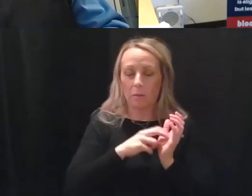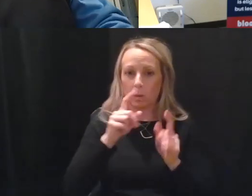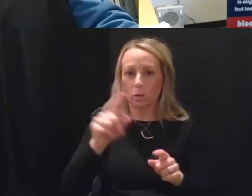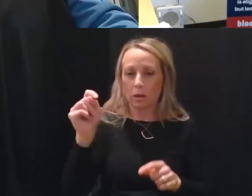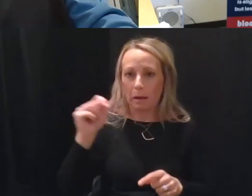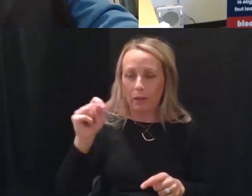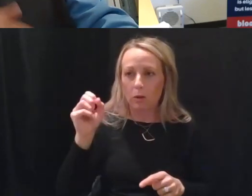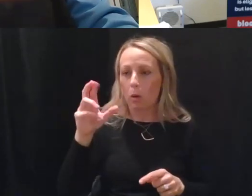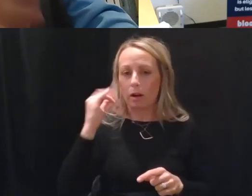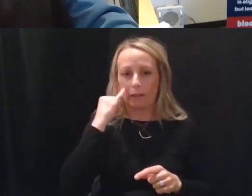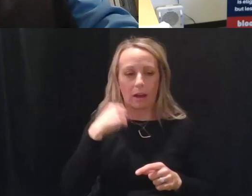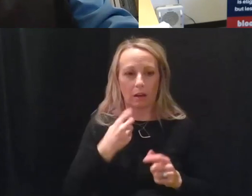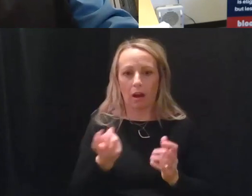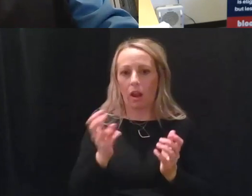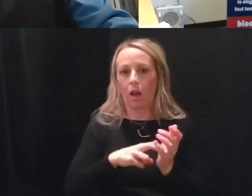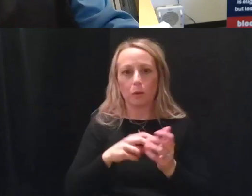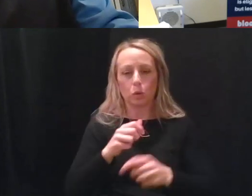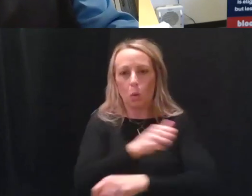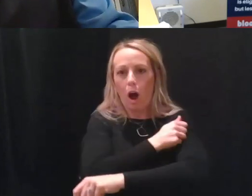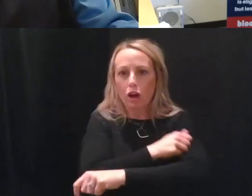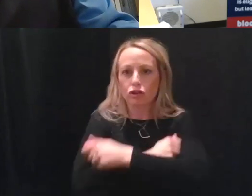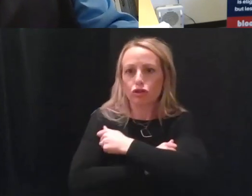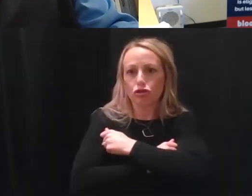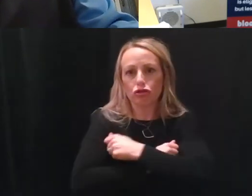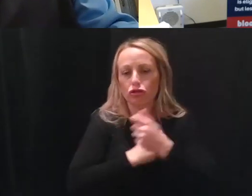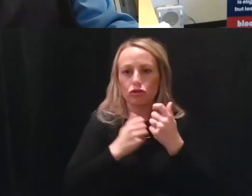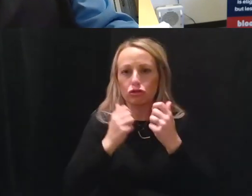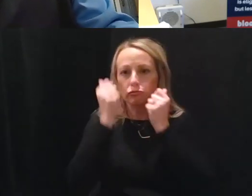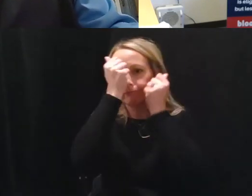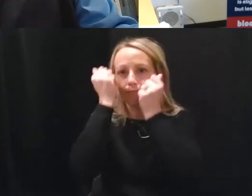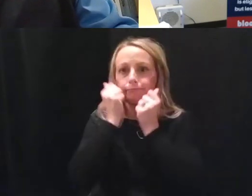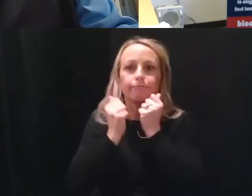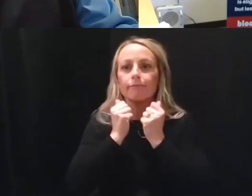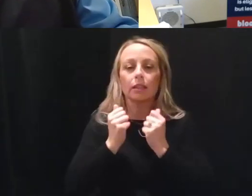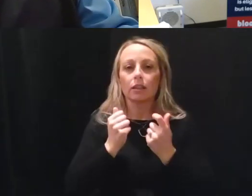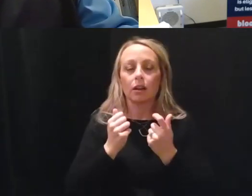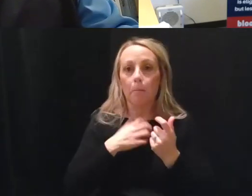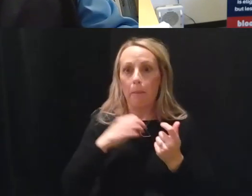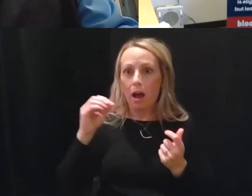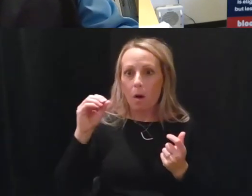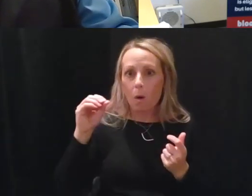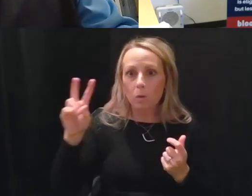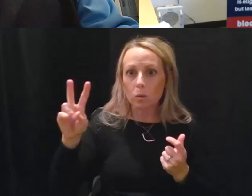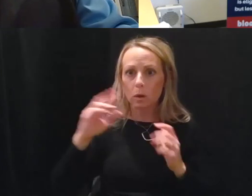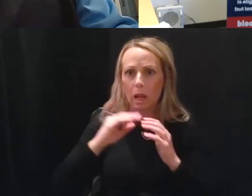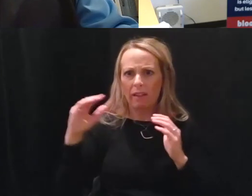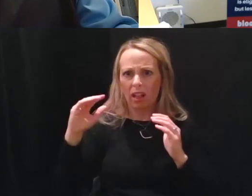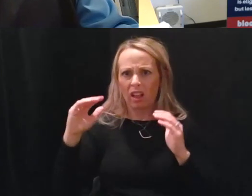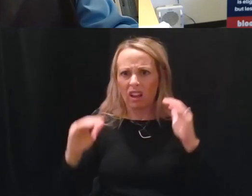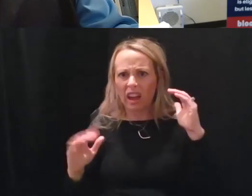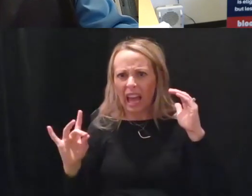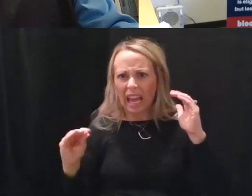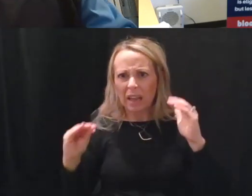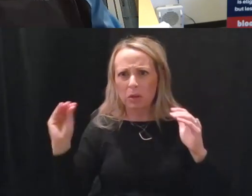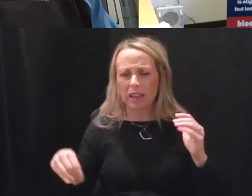or to clean myself up with wash rags and stuff, my oxygen level would drop down to 80%, and that's